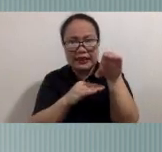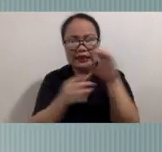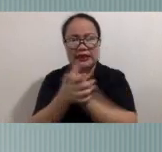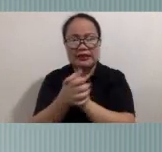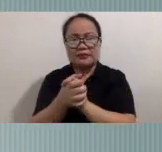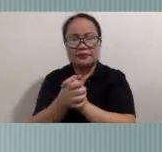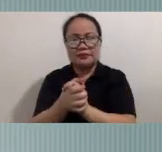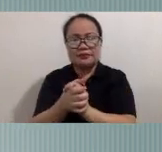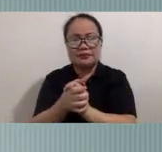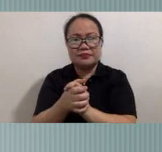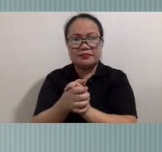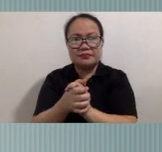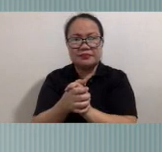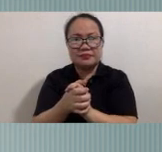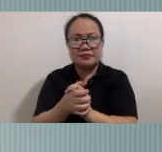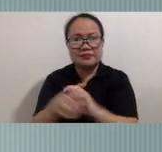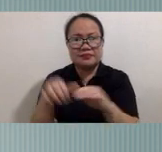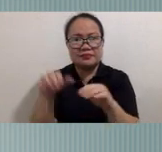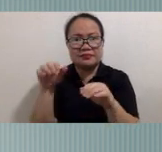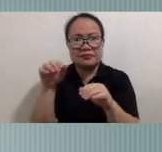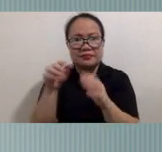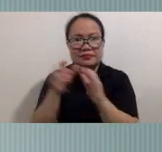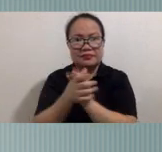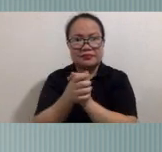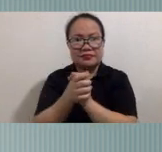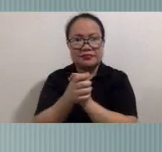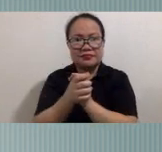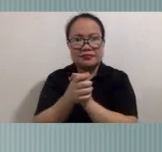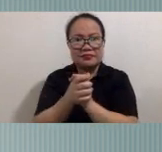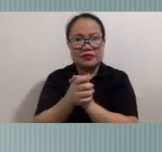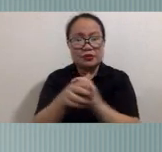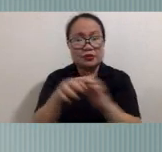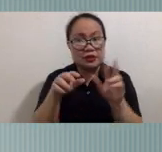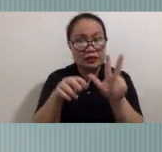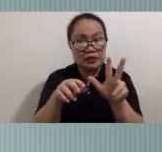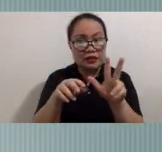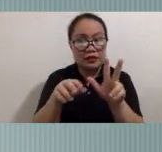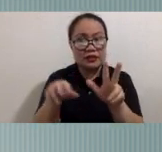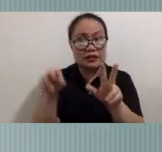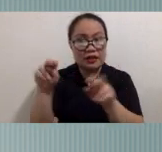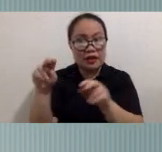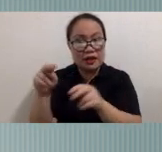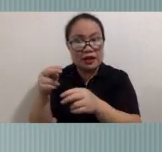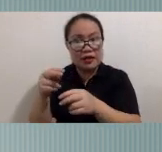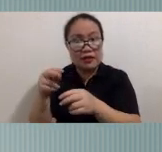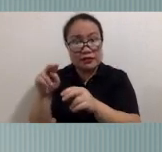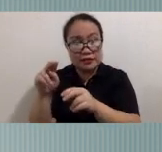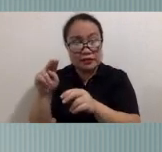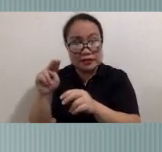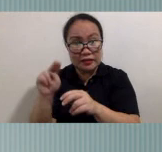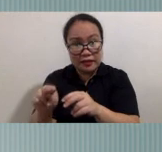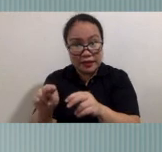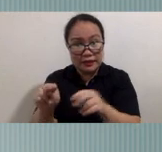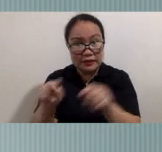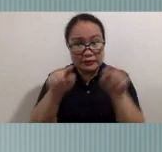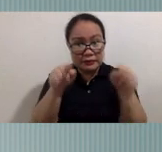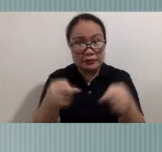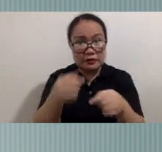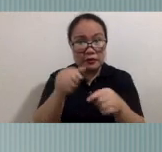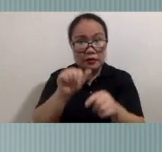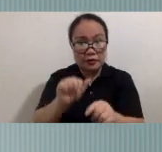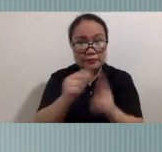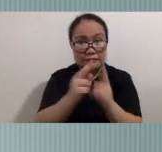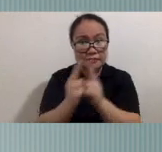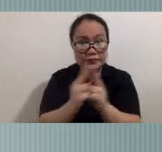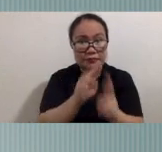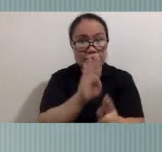complement. Neither. And then 3, ibig sabihin yung tatlo, yung union. So therefore, this is the cardinality of